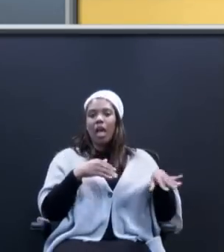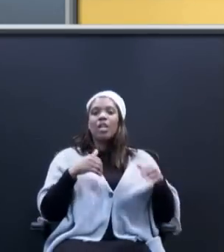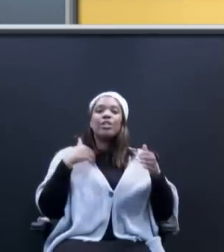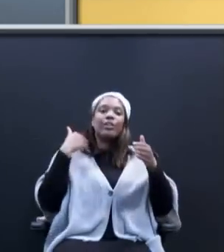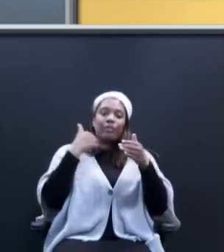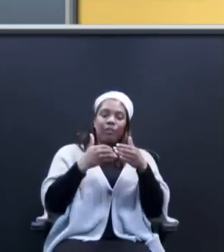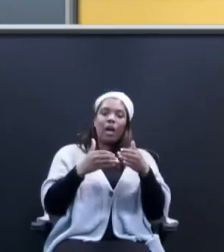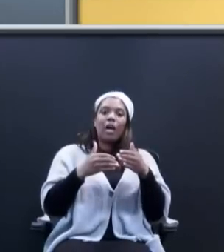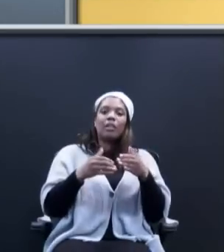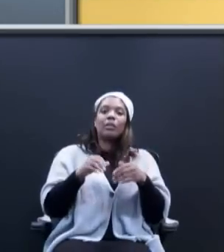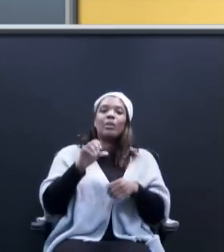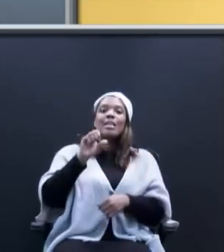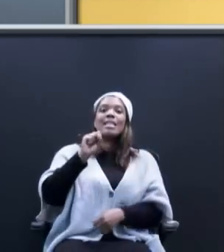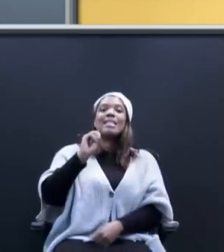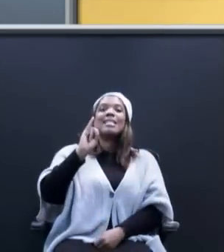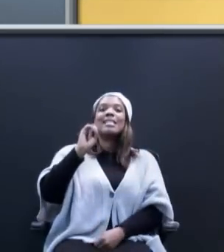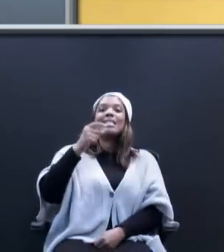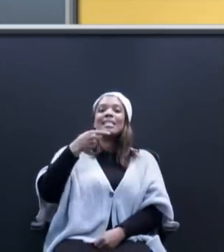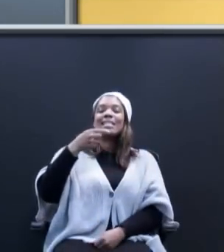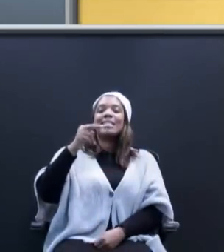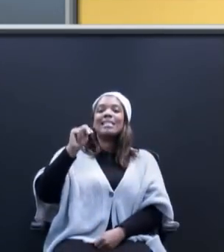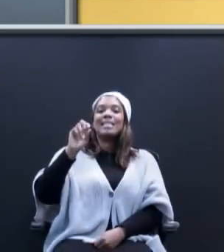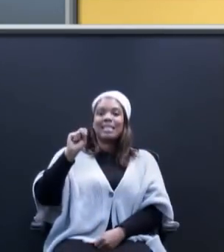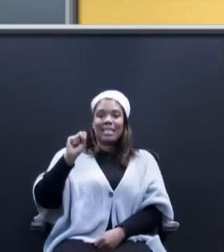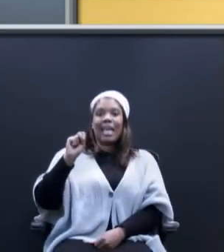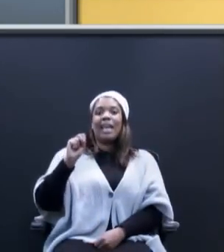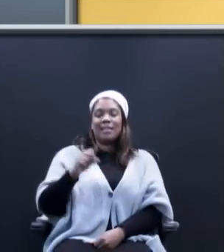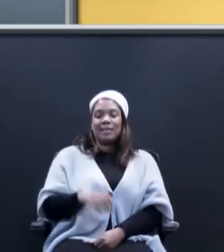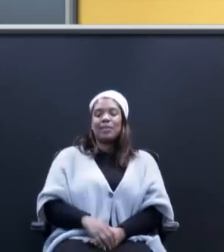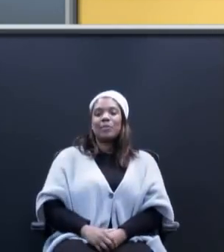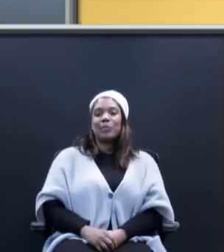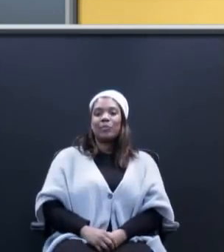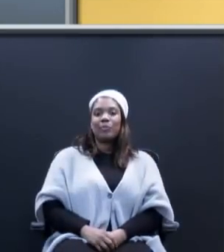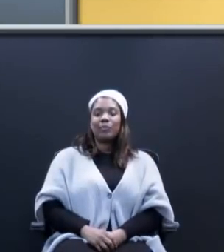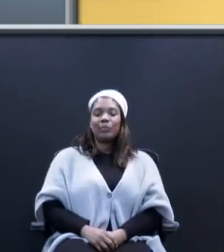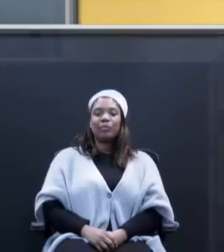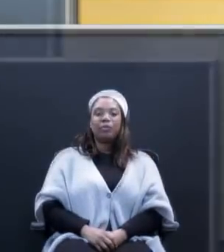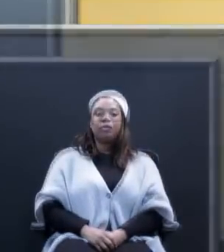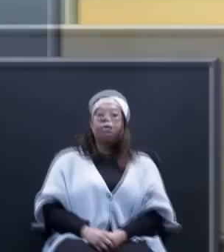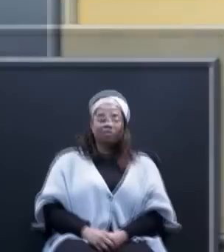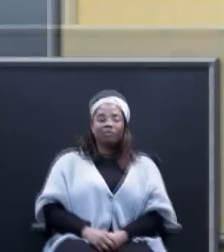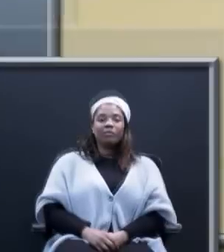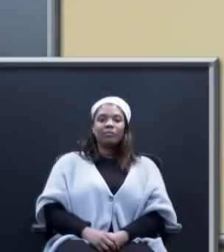Leviticus 23, and we're going to start at verse 33. 23 and 33. Okay, go ahead.